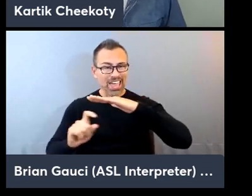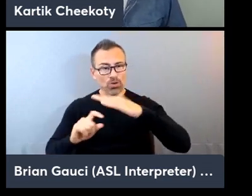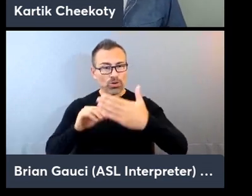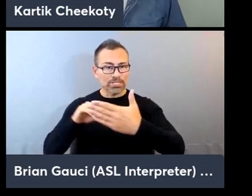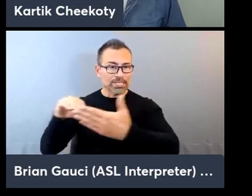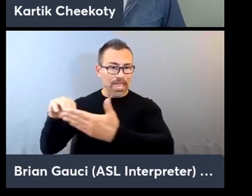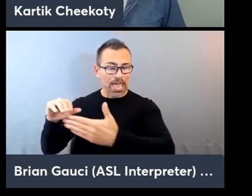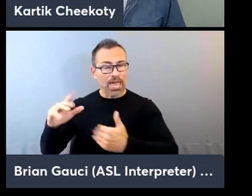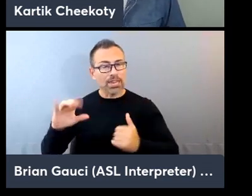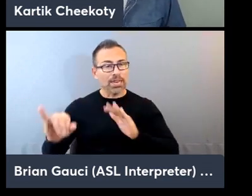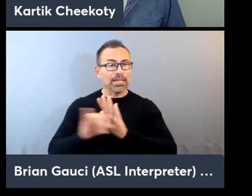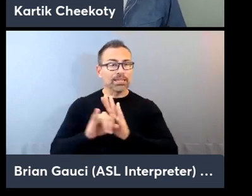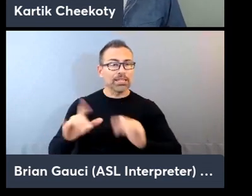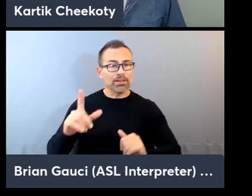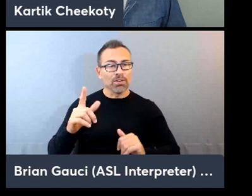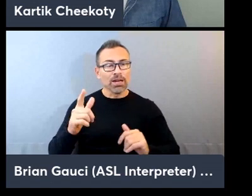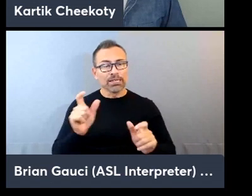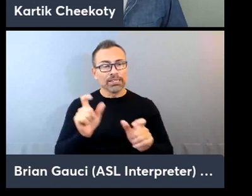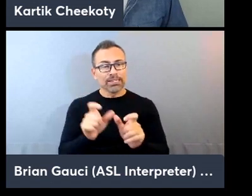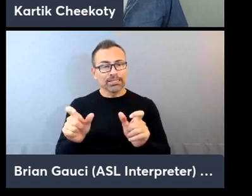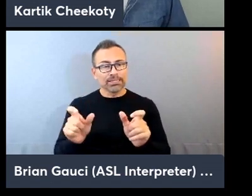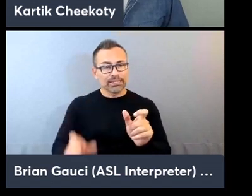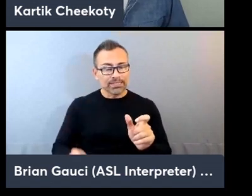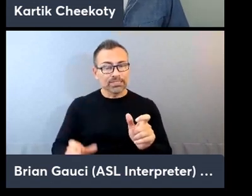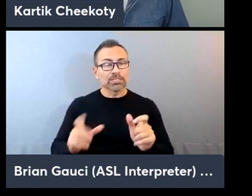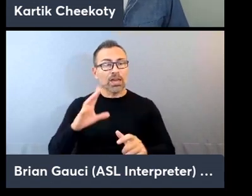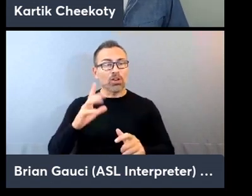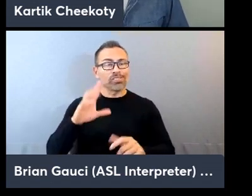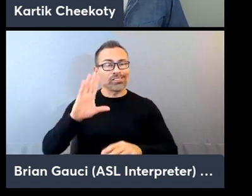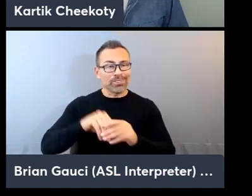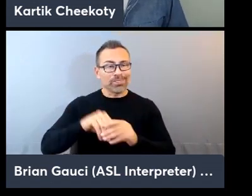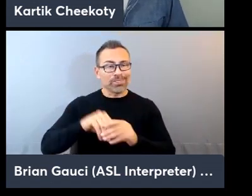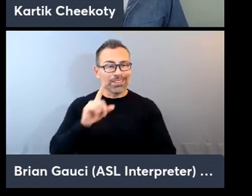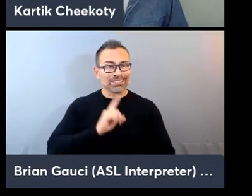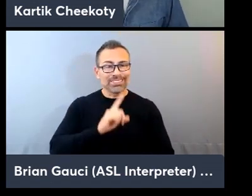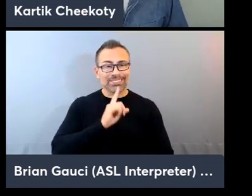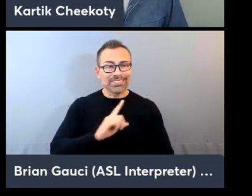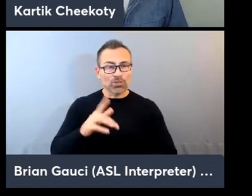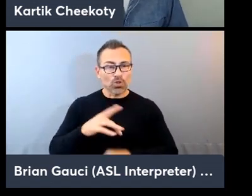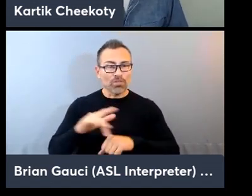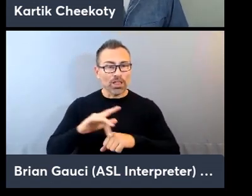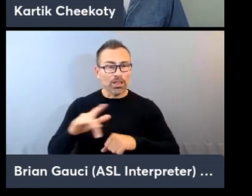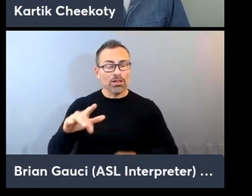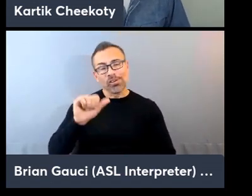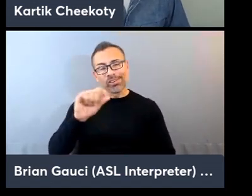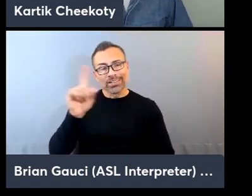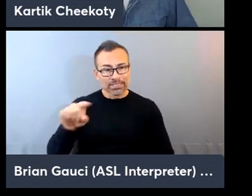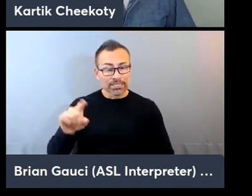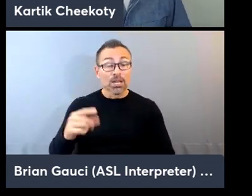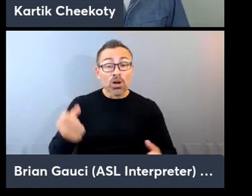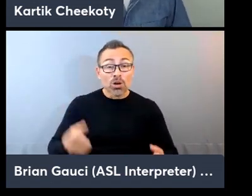instances that are deployed in a single availability zone. Multi-AZ deployments ensure that